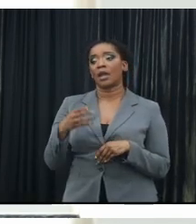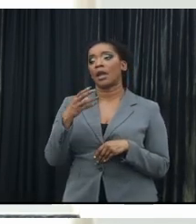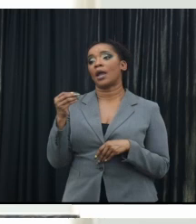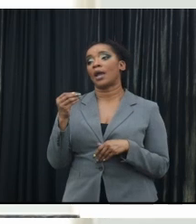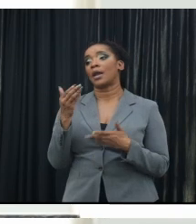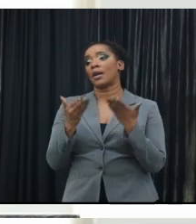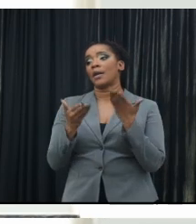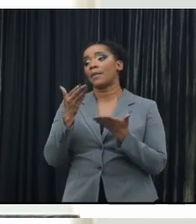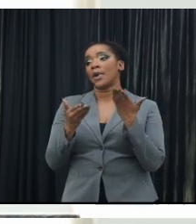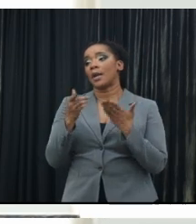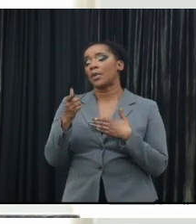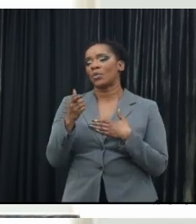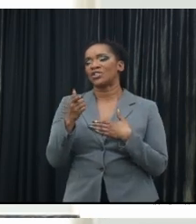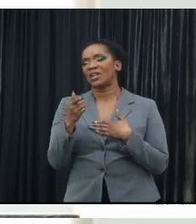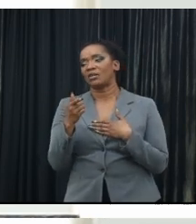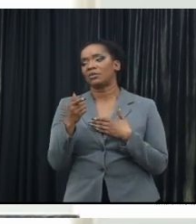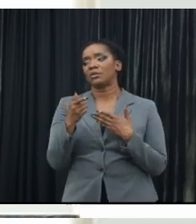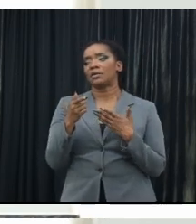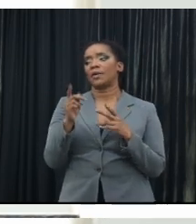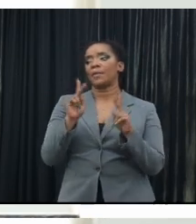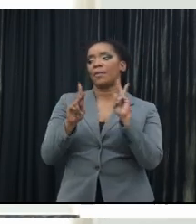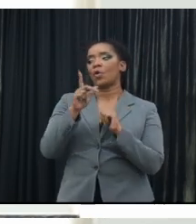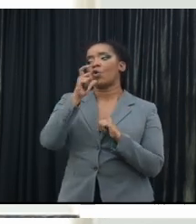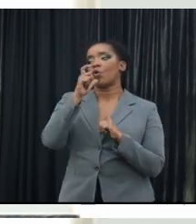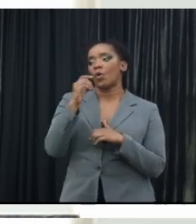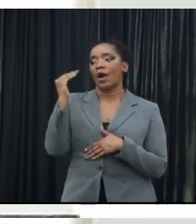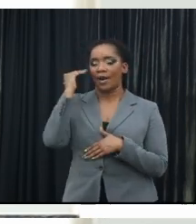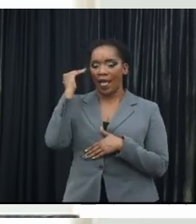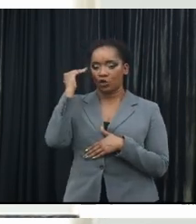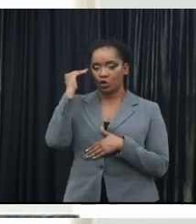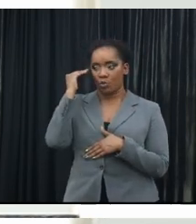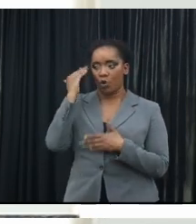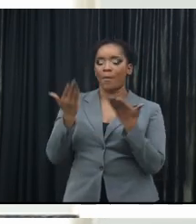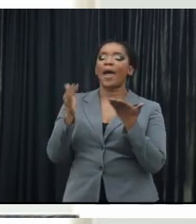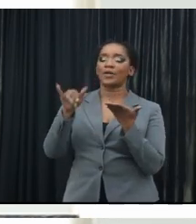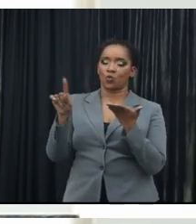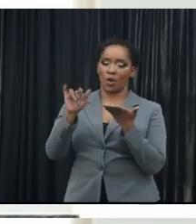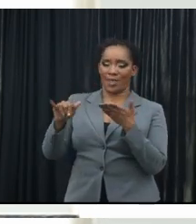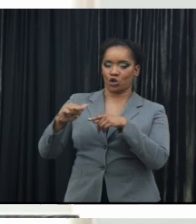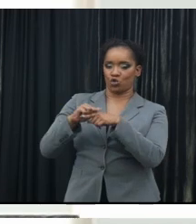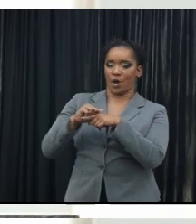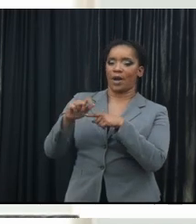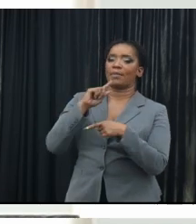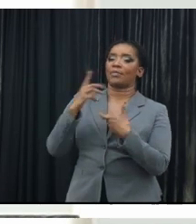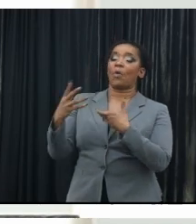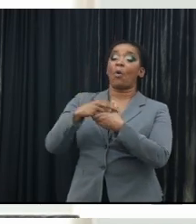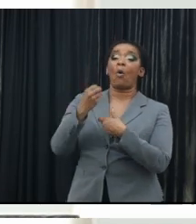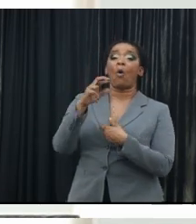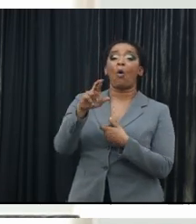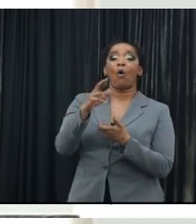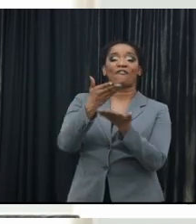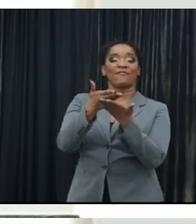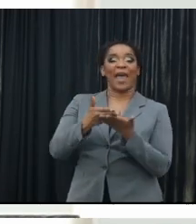individuals that aren't knowledgeable, and that's where a training mechanism may be able to be offered, or a fact sheet that goes out to everybody